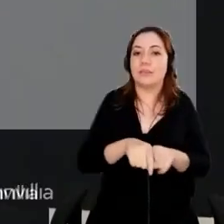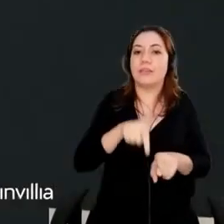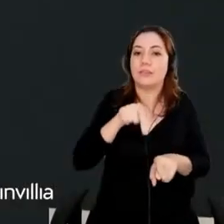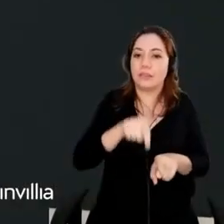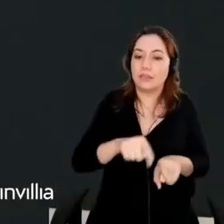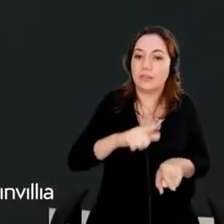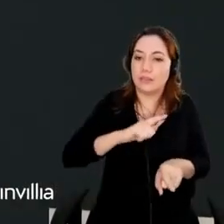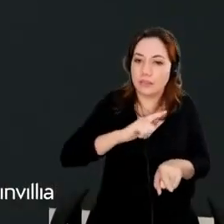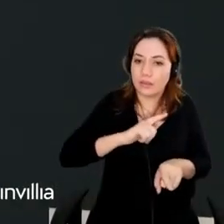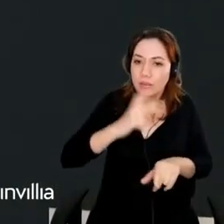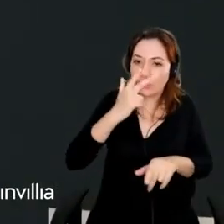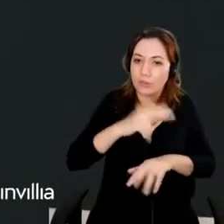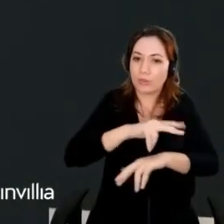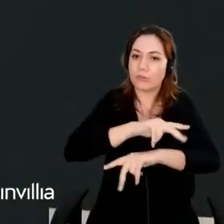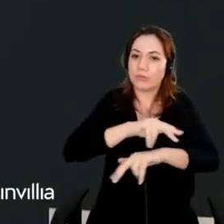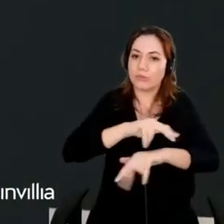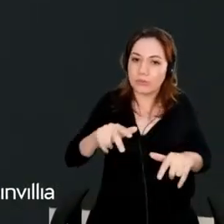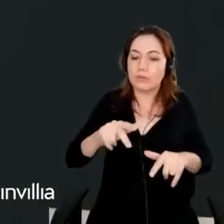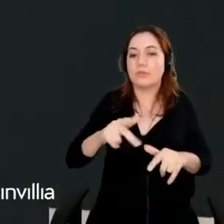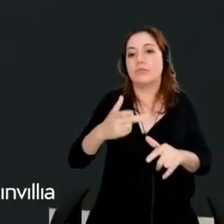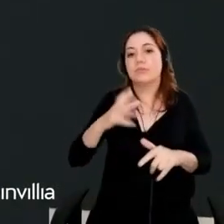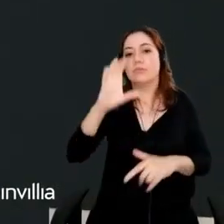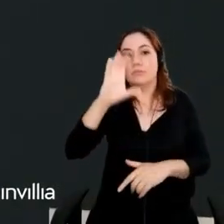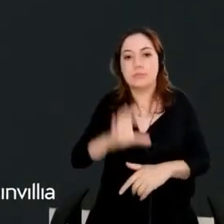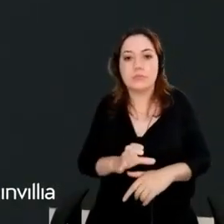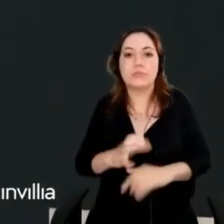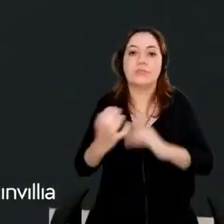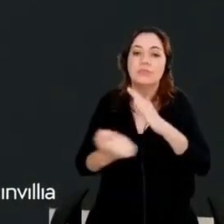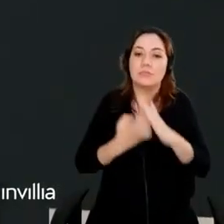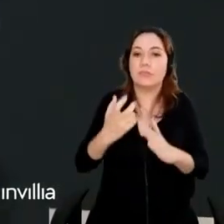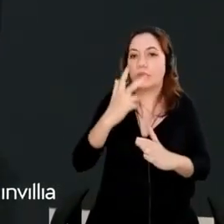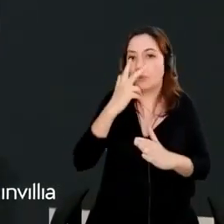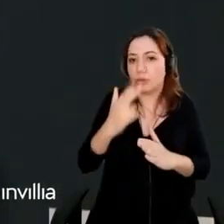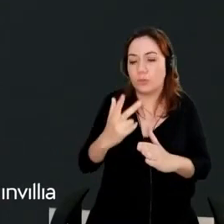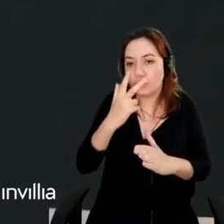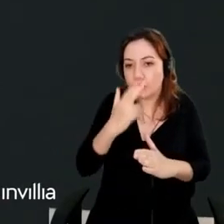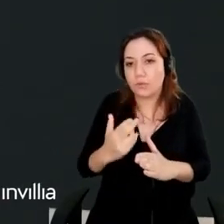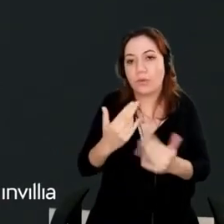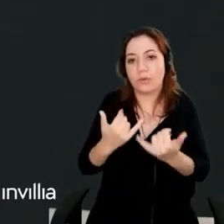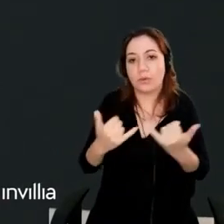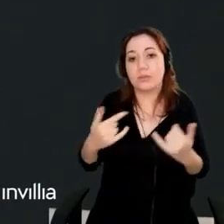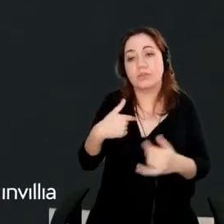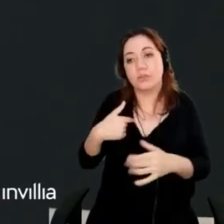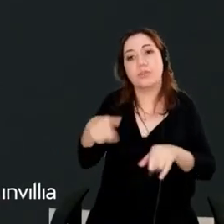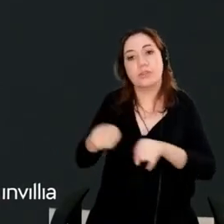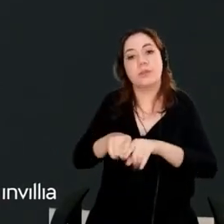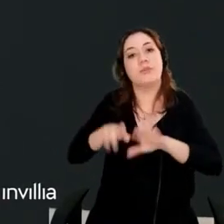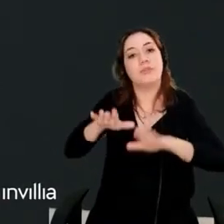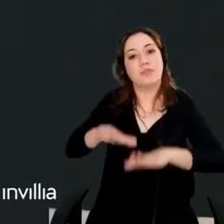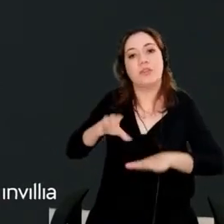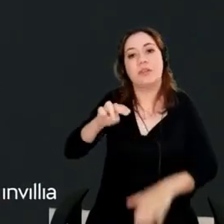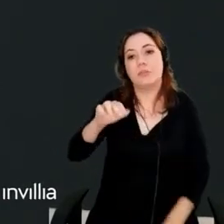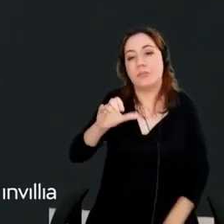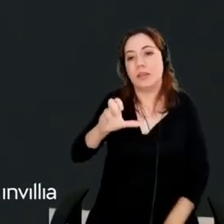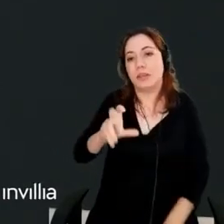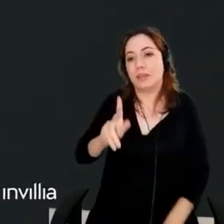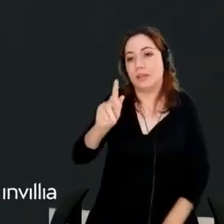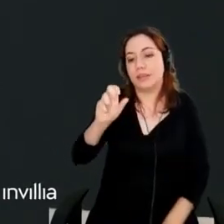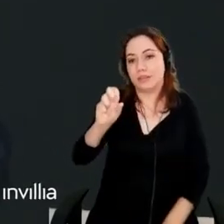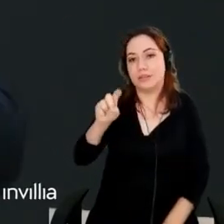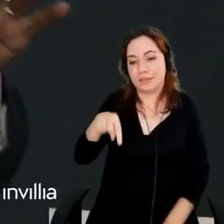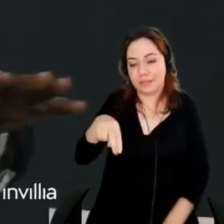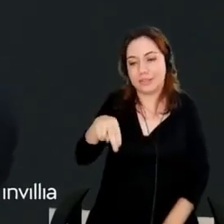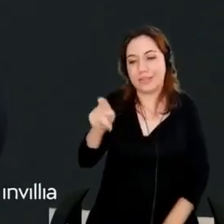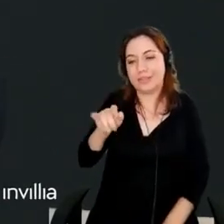energy vertical. And then I spent a few years at McKinsey as well, much like you, doing consulting